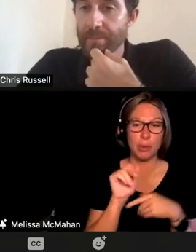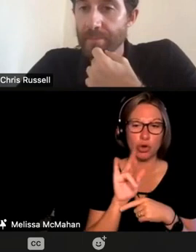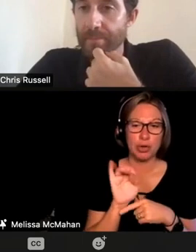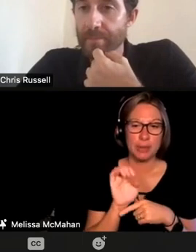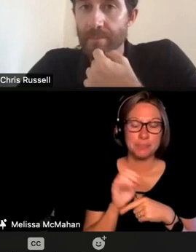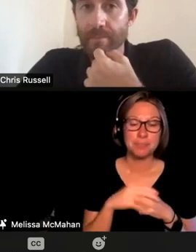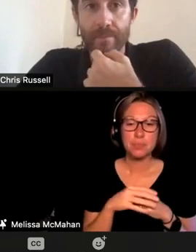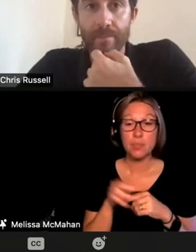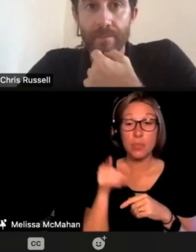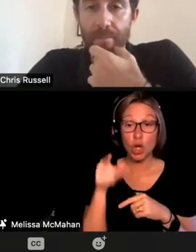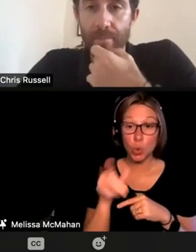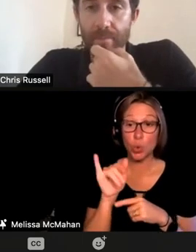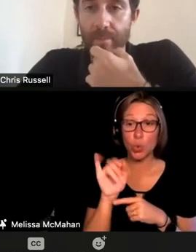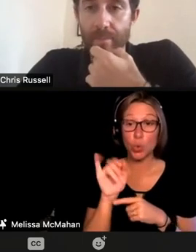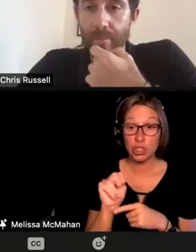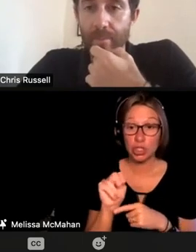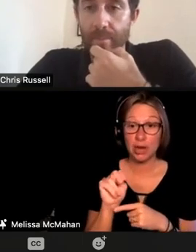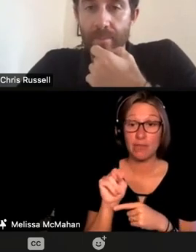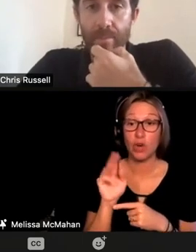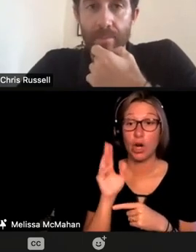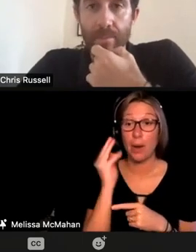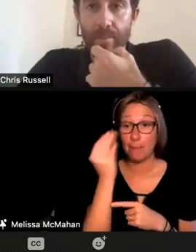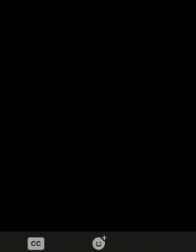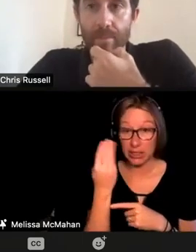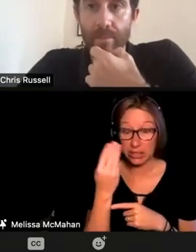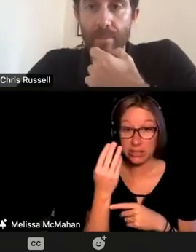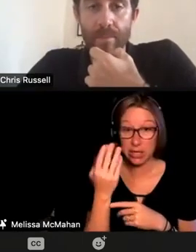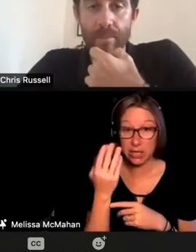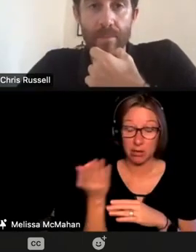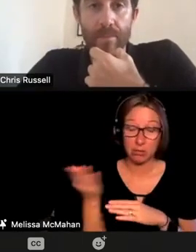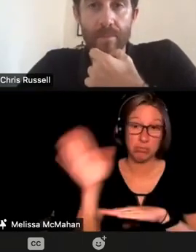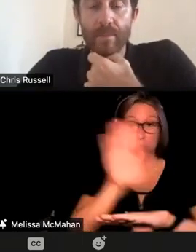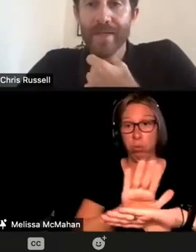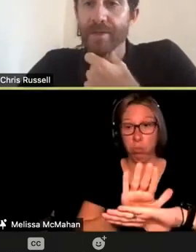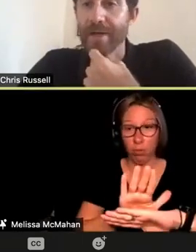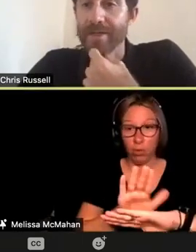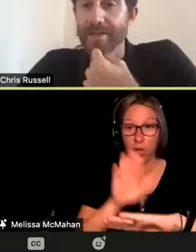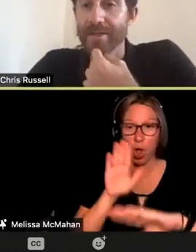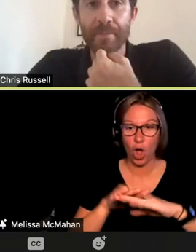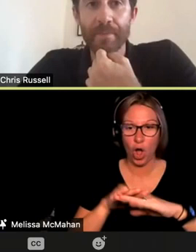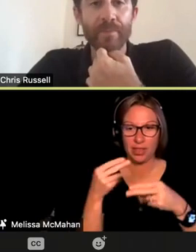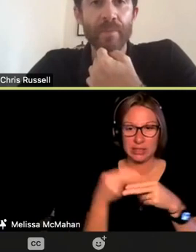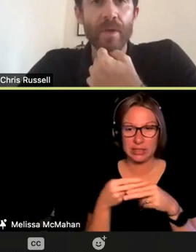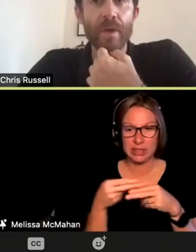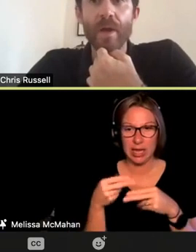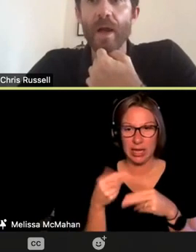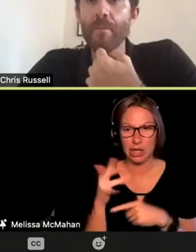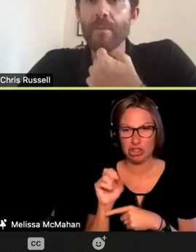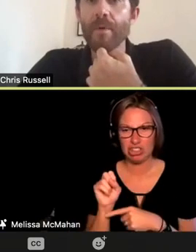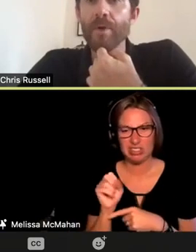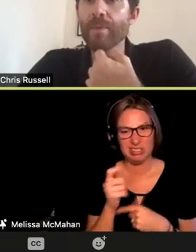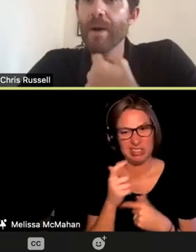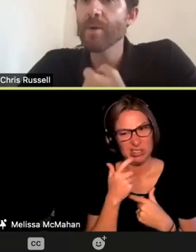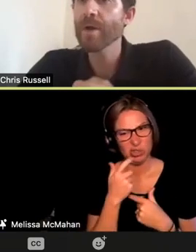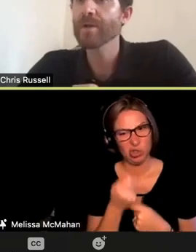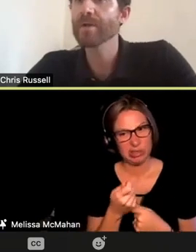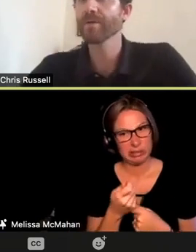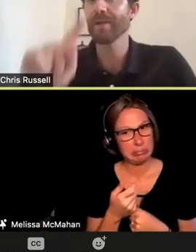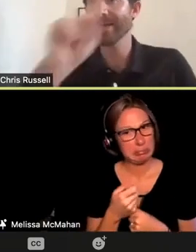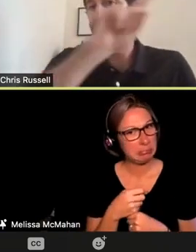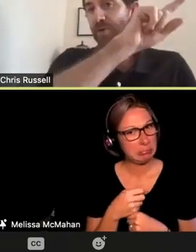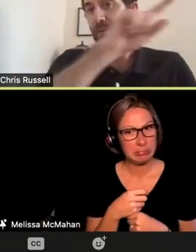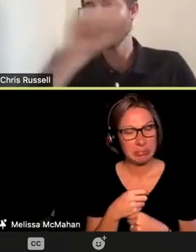you and Jennifer and Melissa are superimposed over the slides. That's interesting. You probably